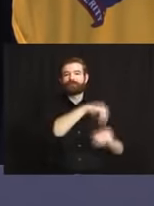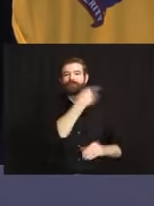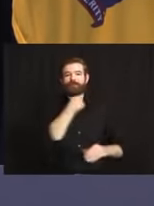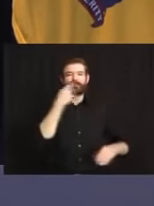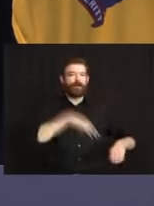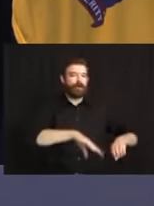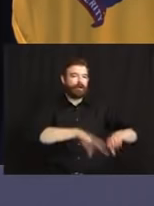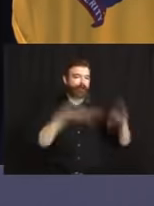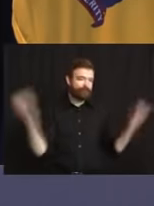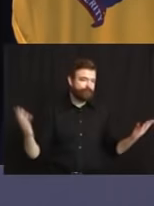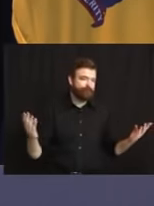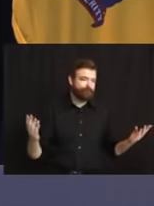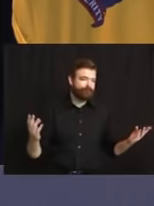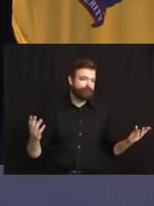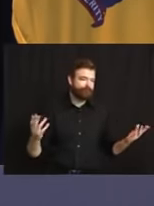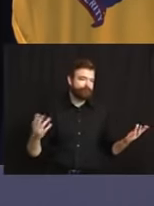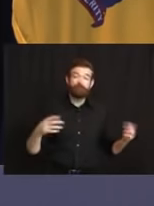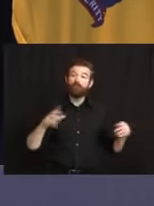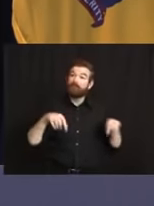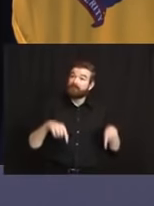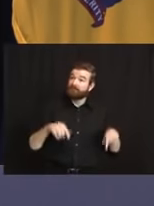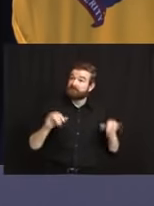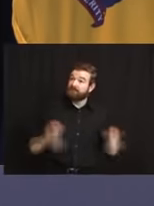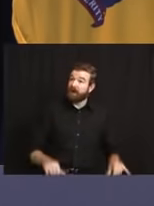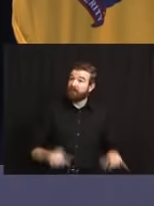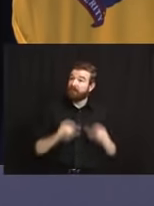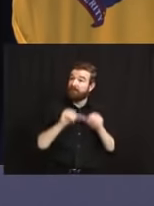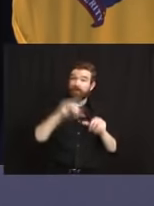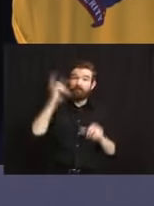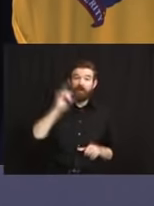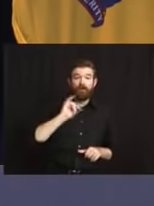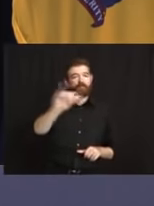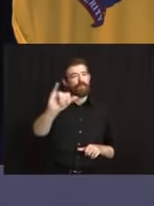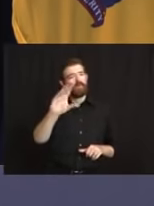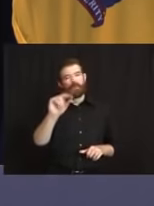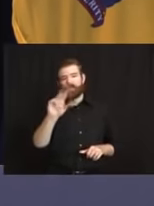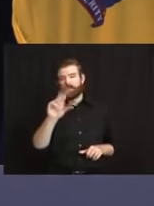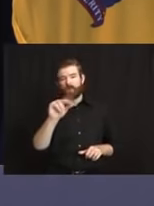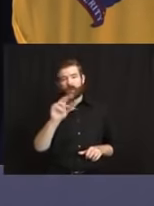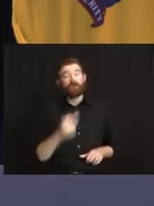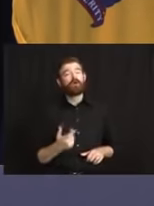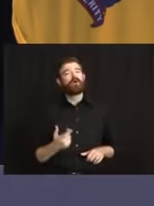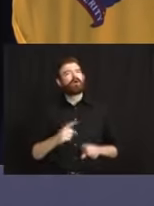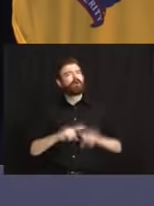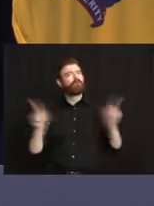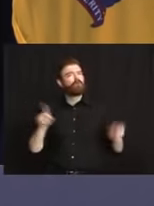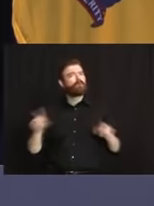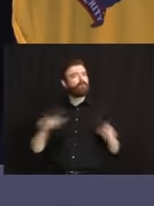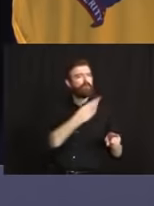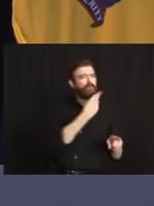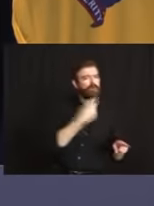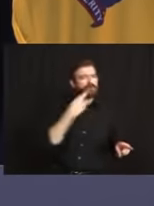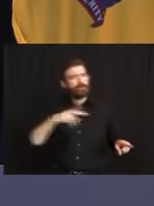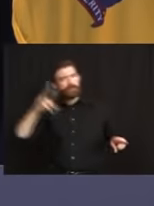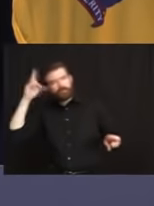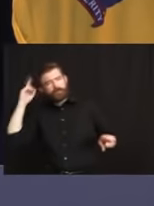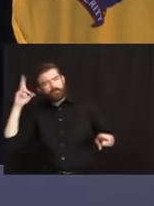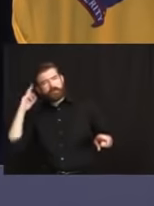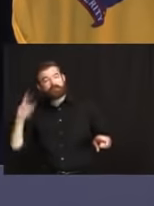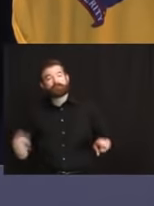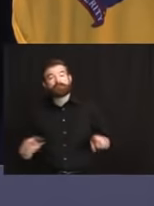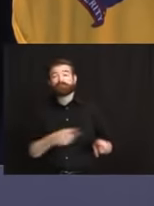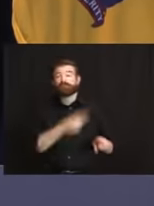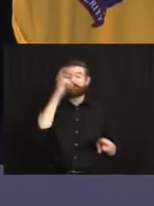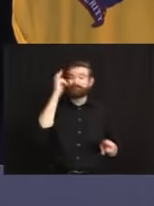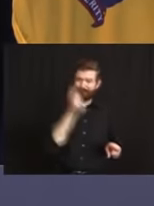What's the difference in terms of hair salons, barbershops? You've got hardly anyone inside. First of all, when we open, it won't be 30%.